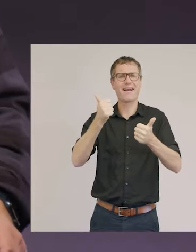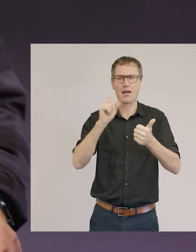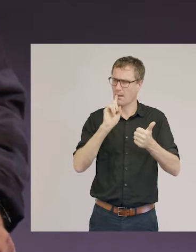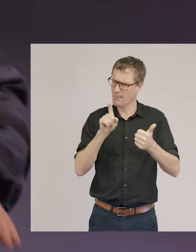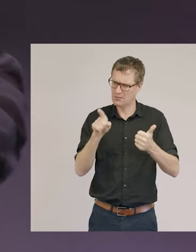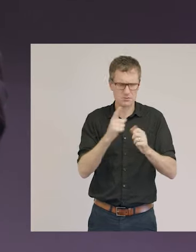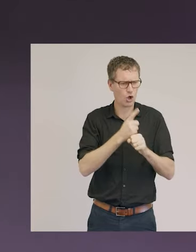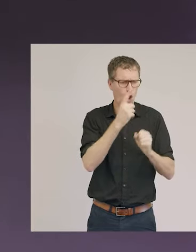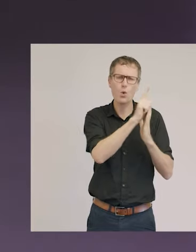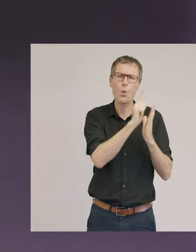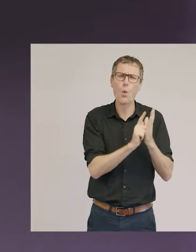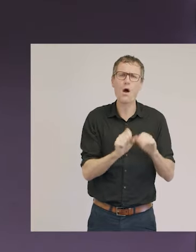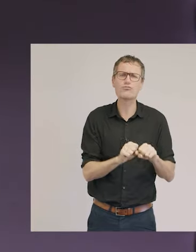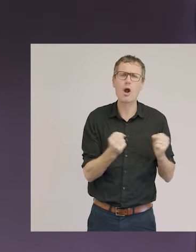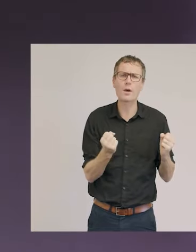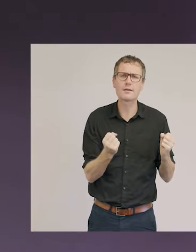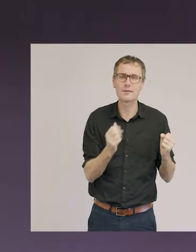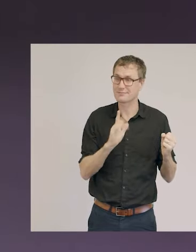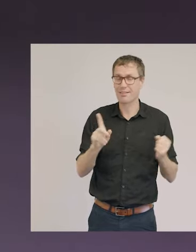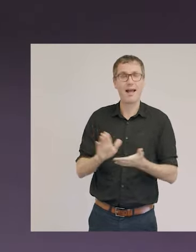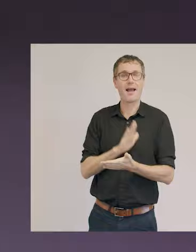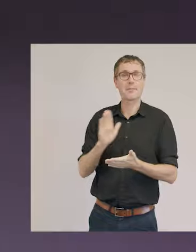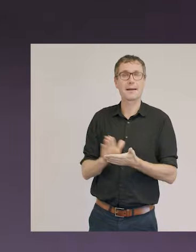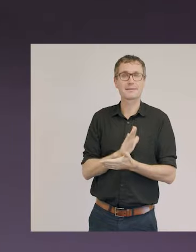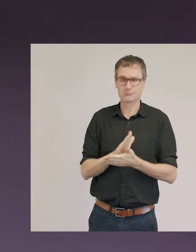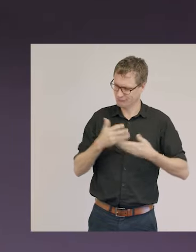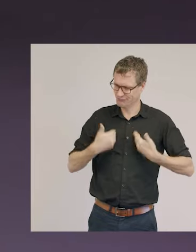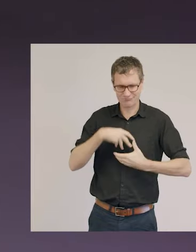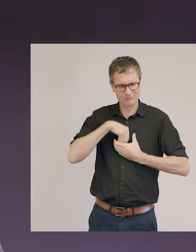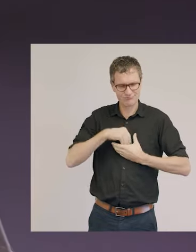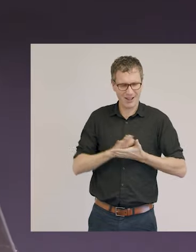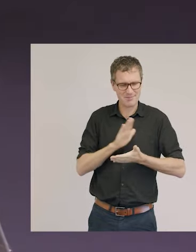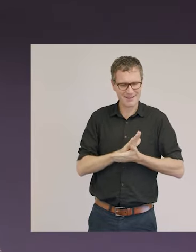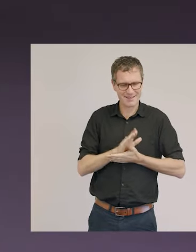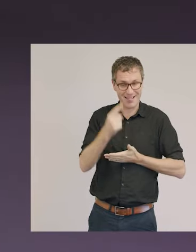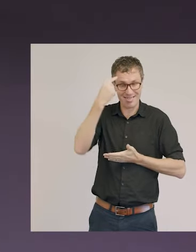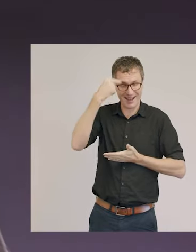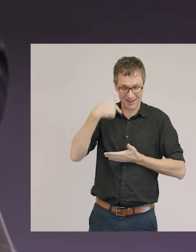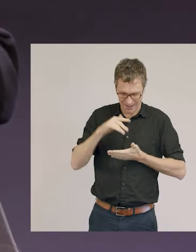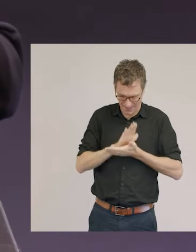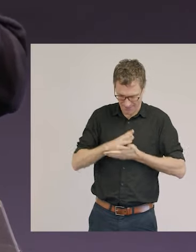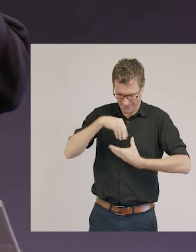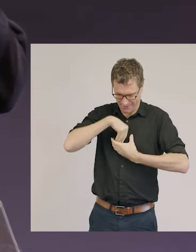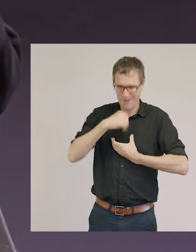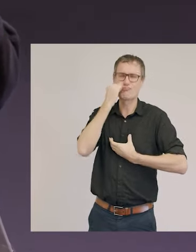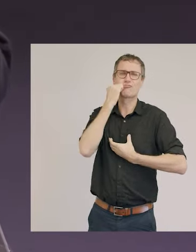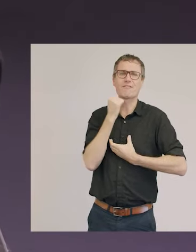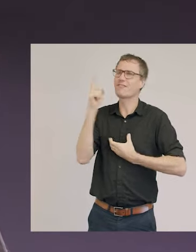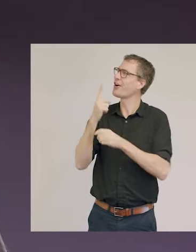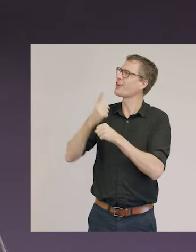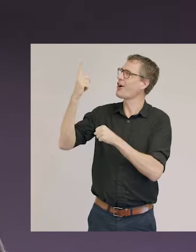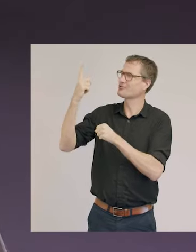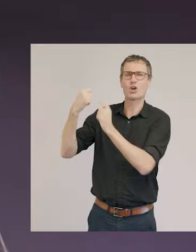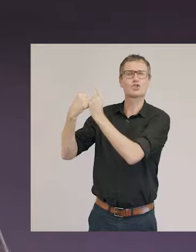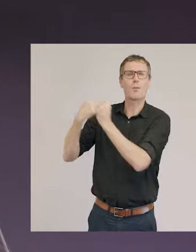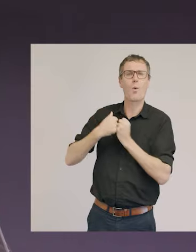ever been, even though they're breaking the laws of God. And they think that because they're happy, that obviously means that God is